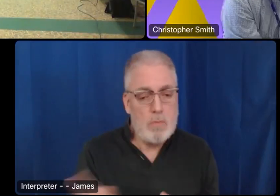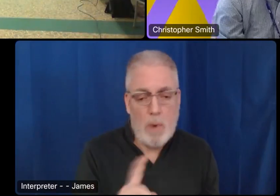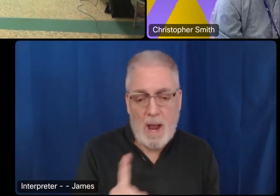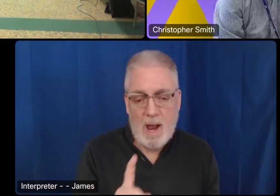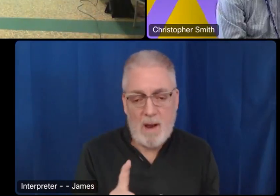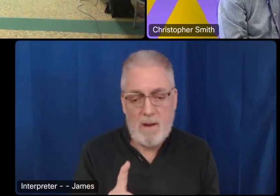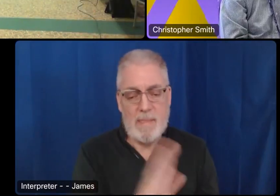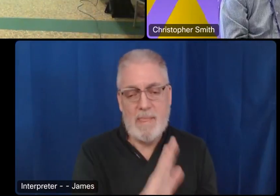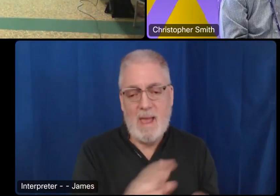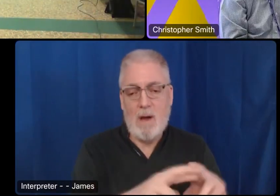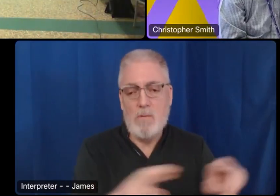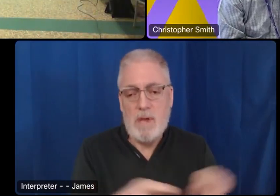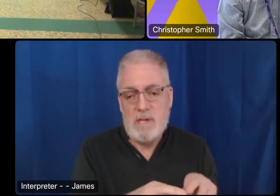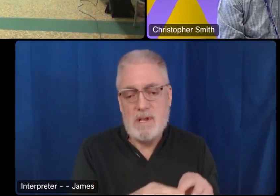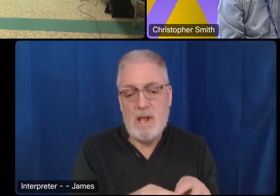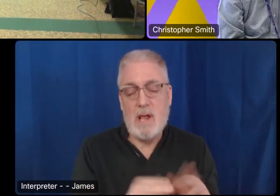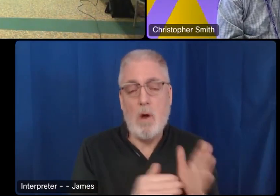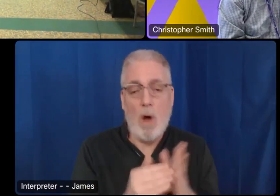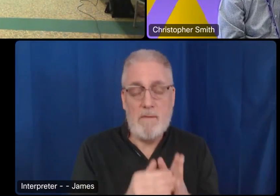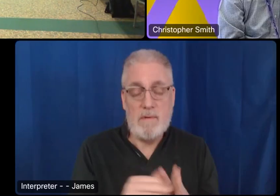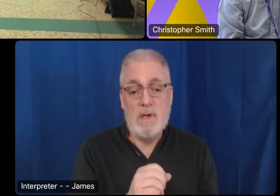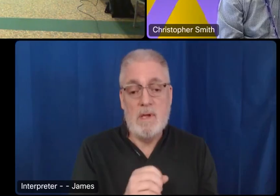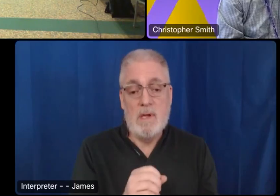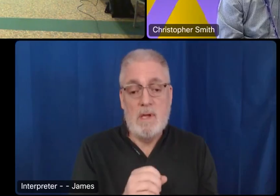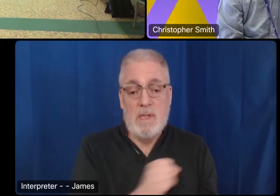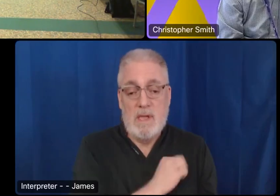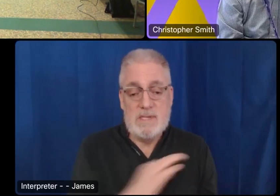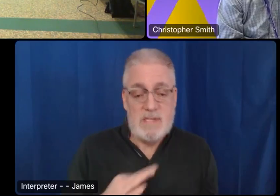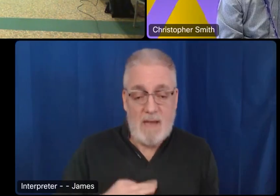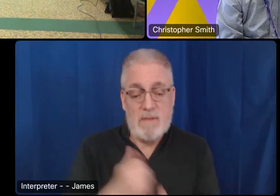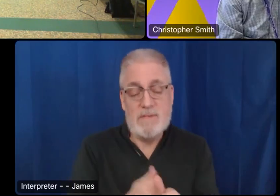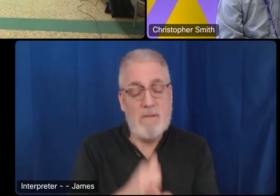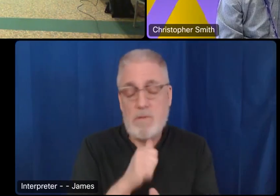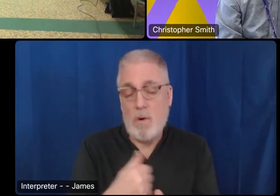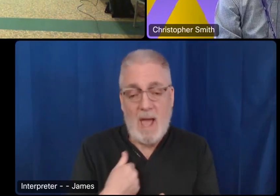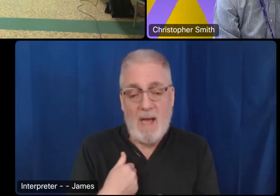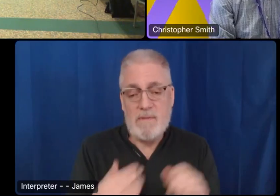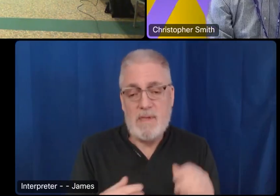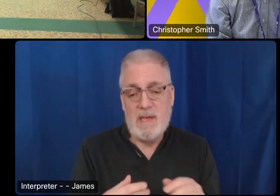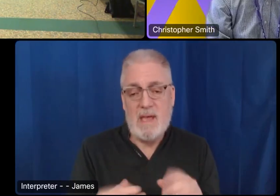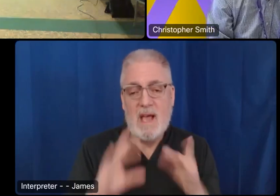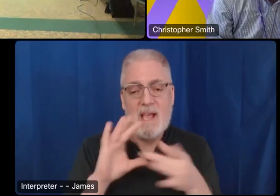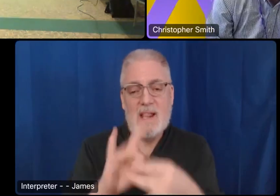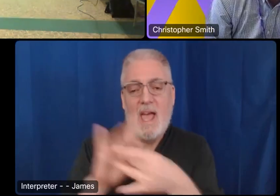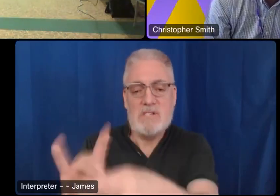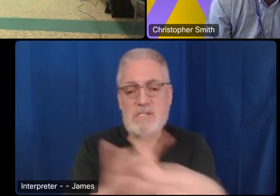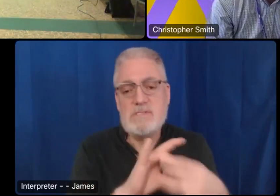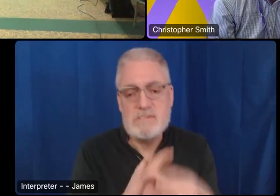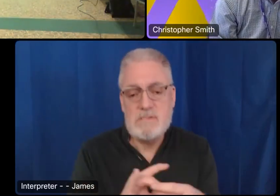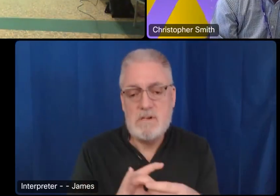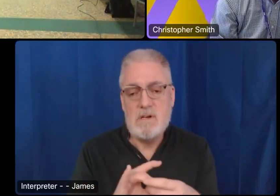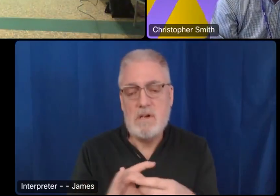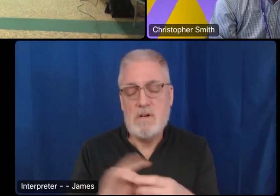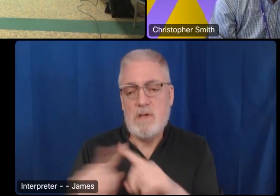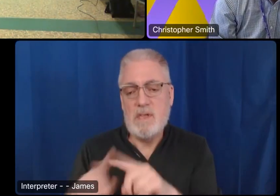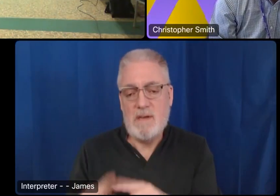of what's available to them. I think probably even in OPWDD, there's some providers who don't know about the full